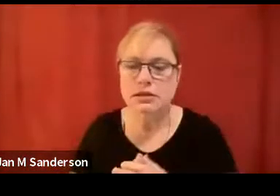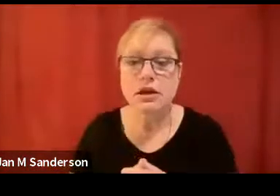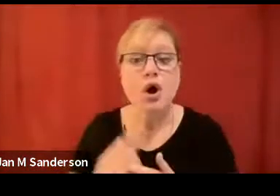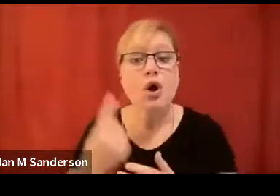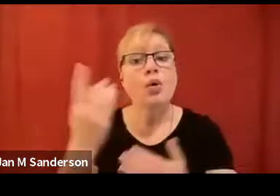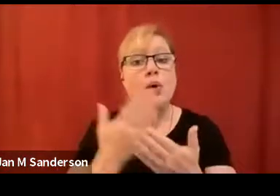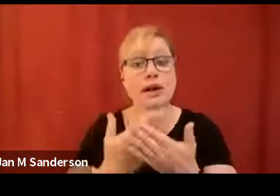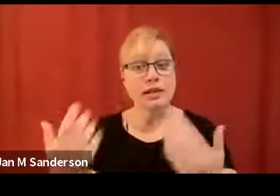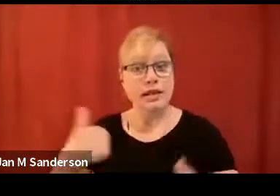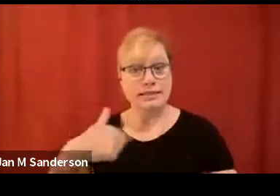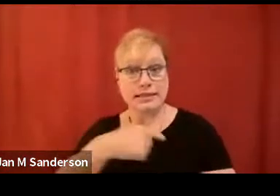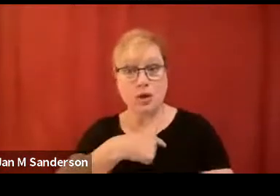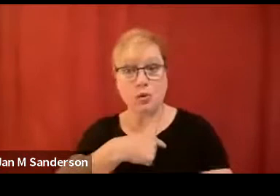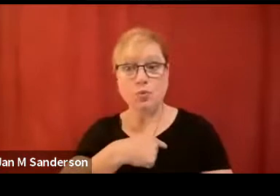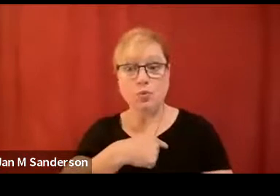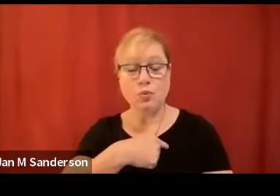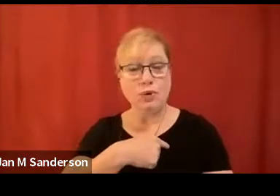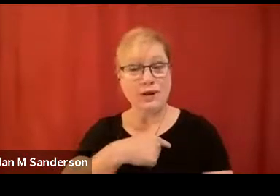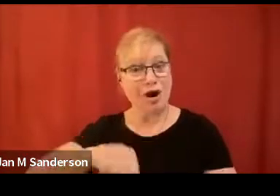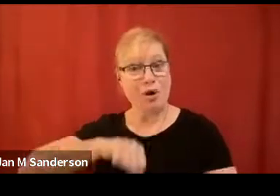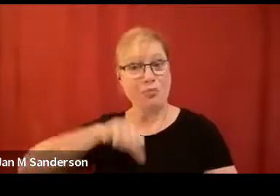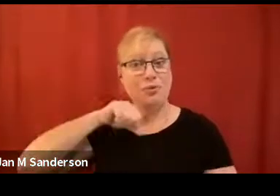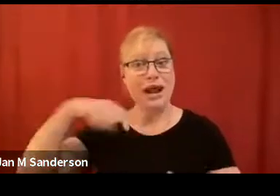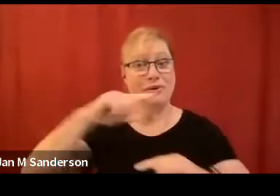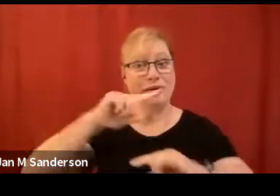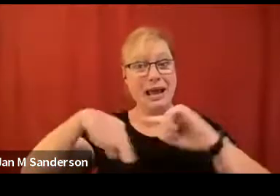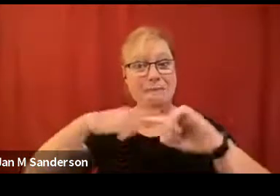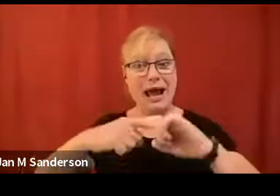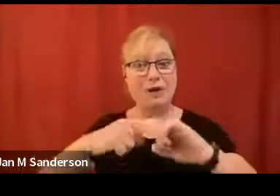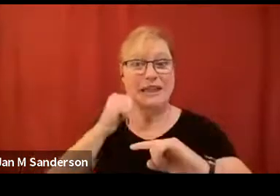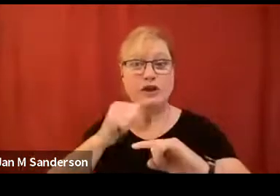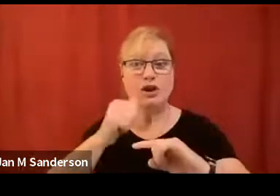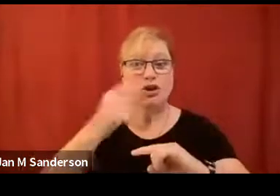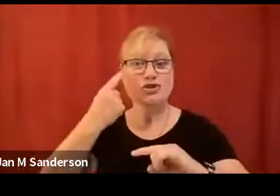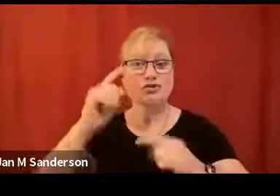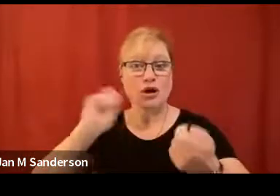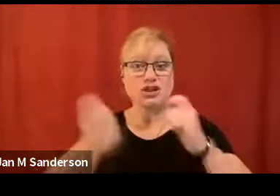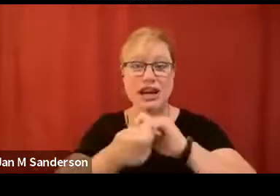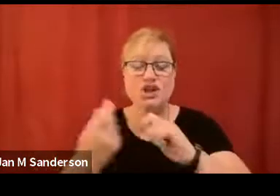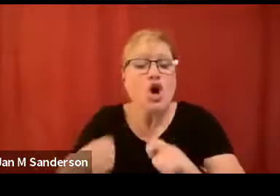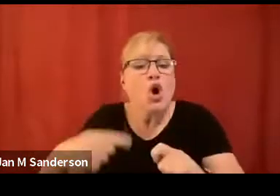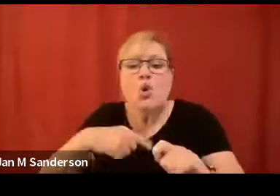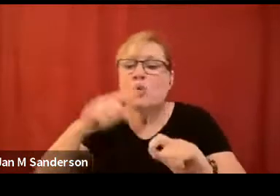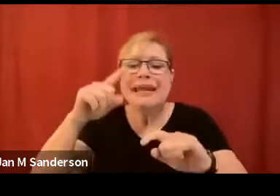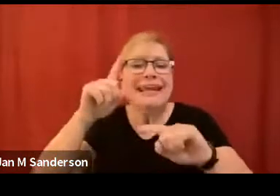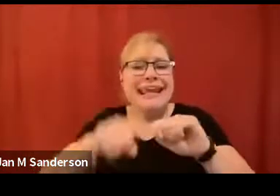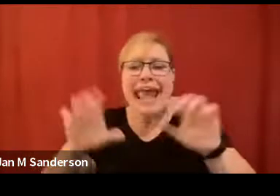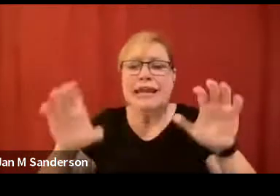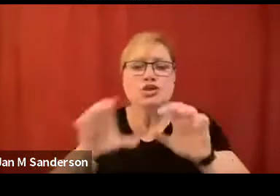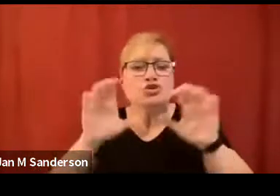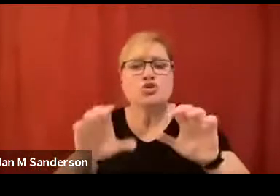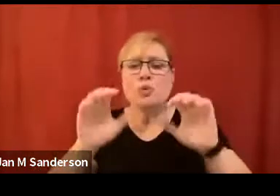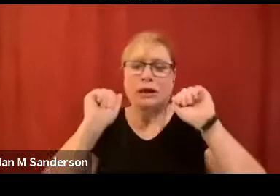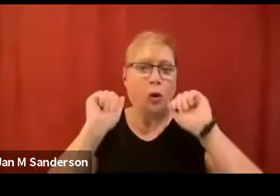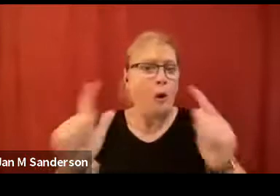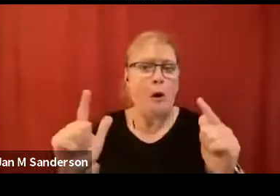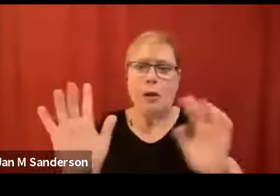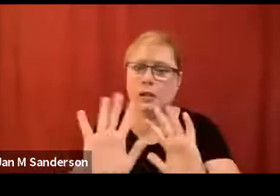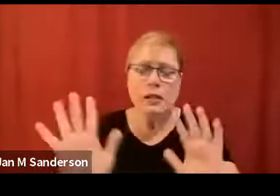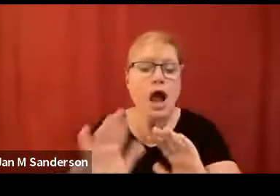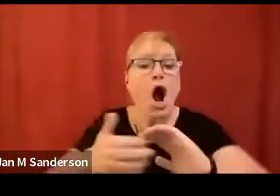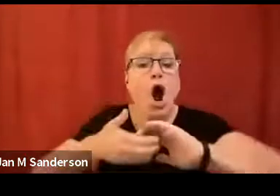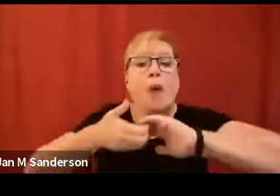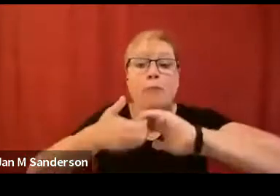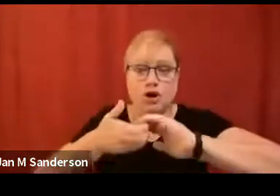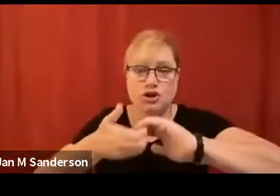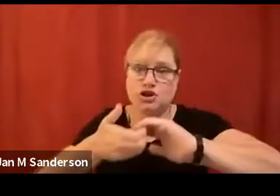that we take pride in Girls for Change is that we know we can't do it all. So partnerships are